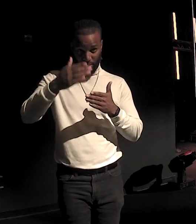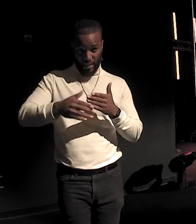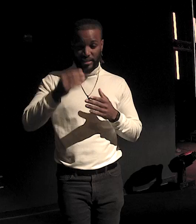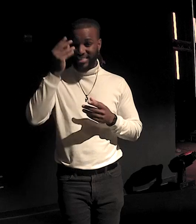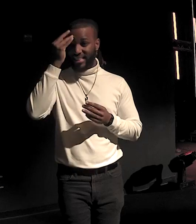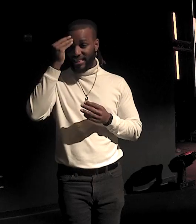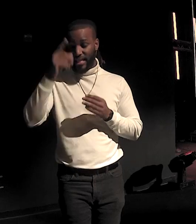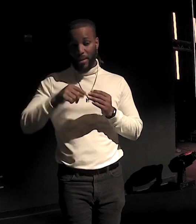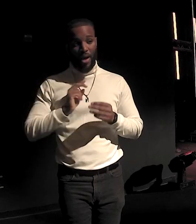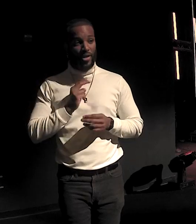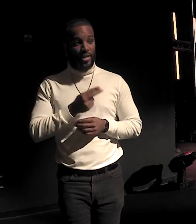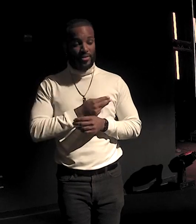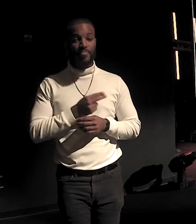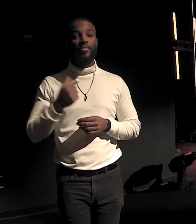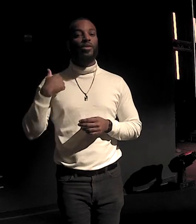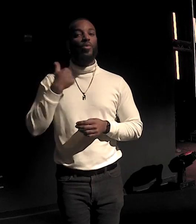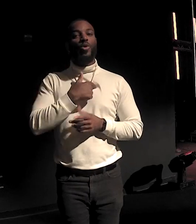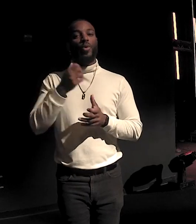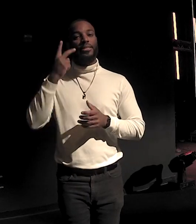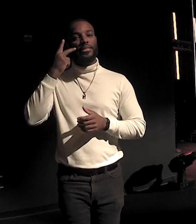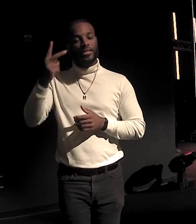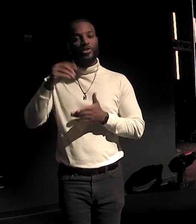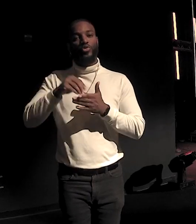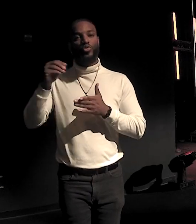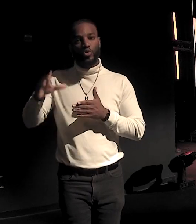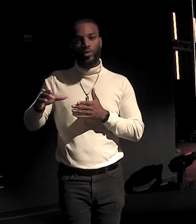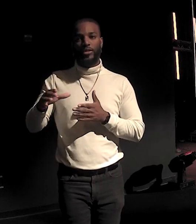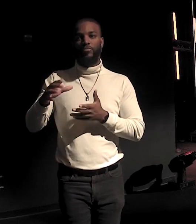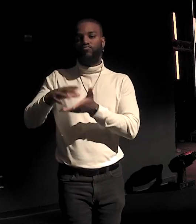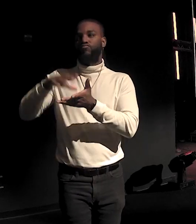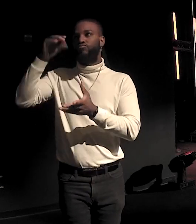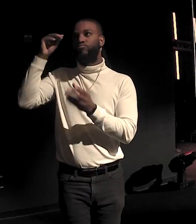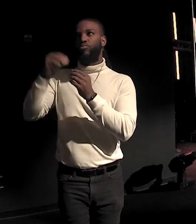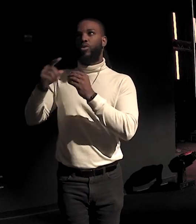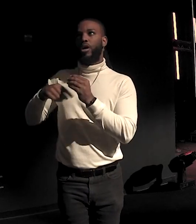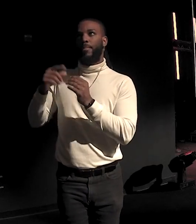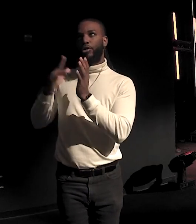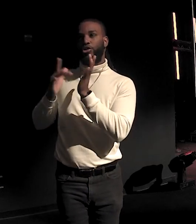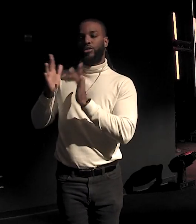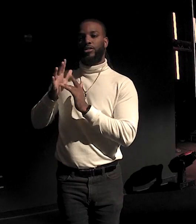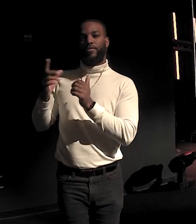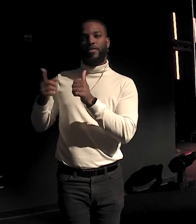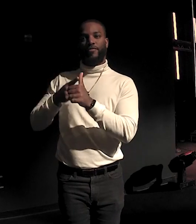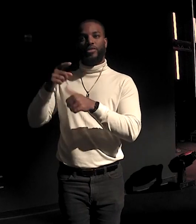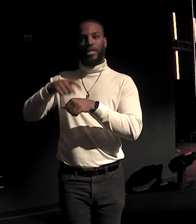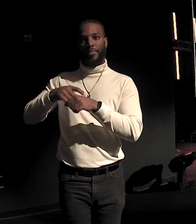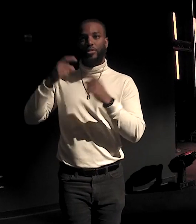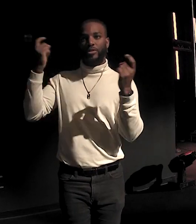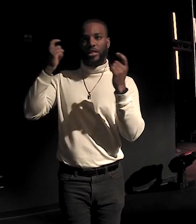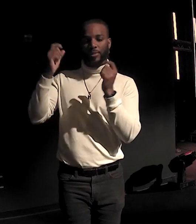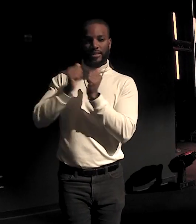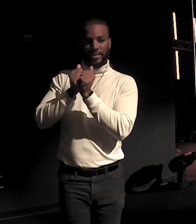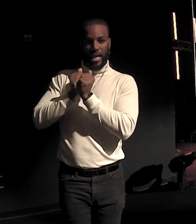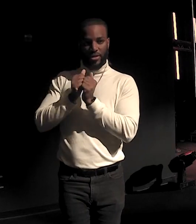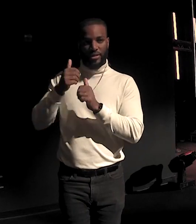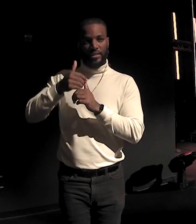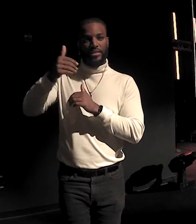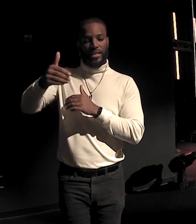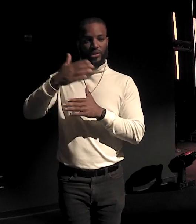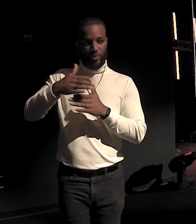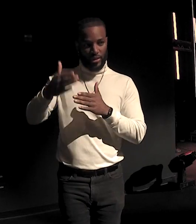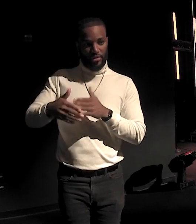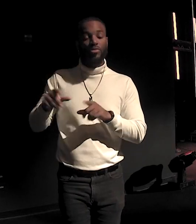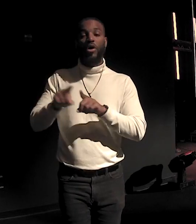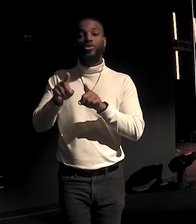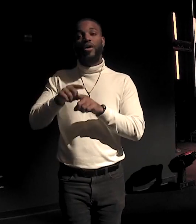think about us? Because we want to see students come to know Jesus for the first time as we celebrate together this next weekend, and also